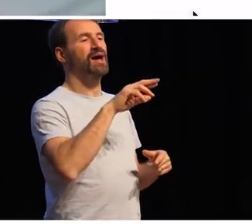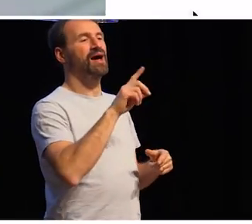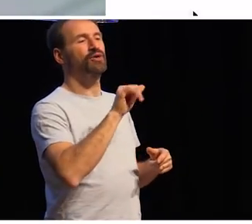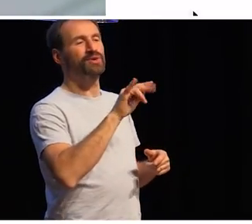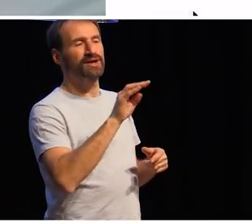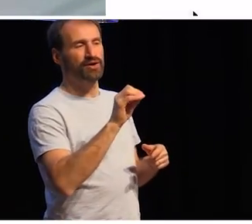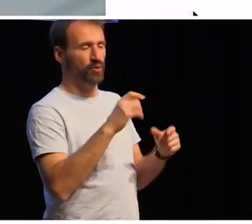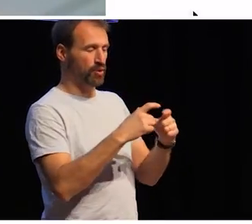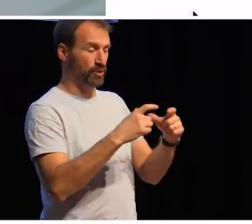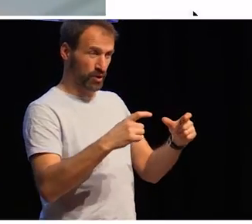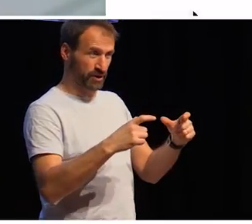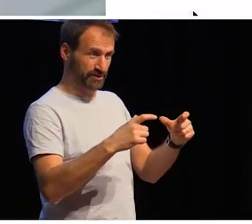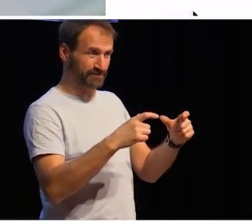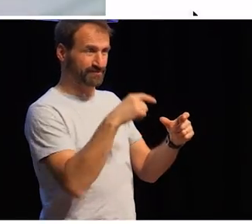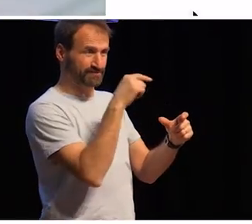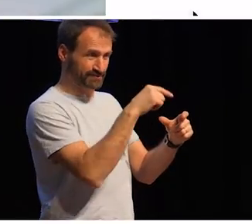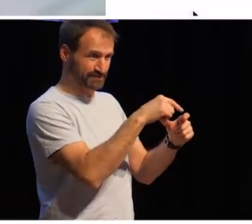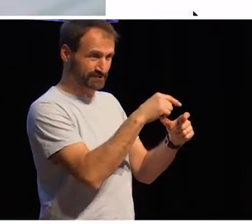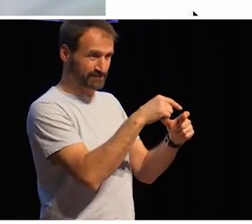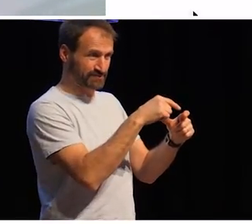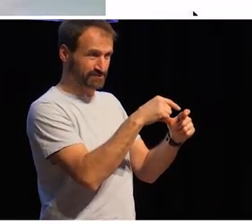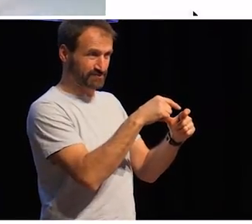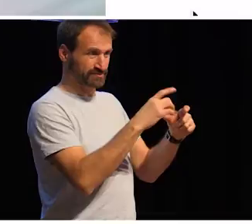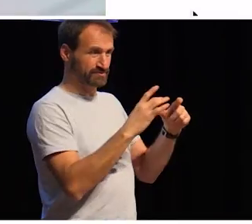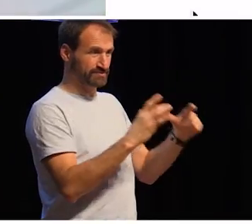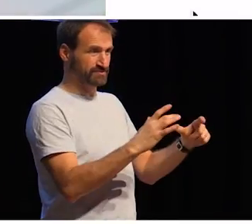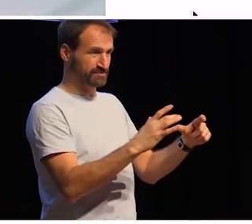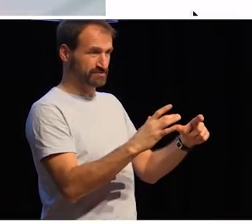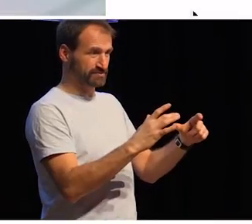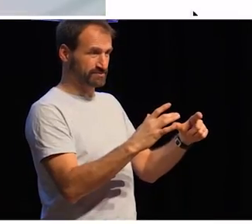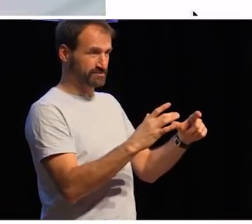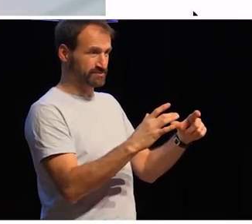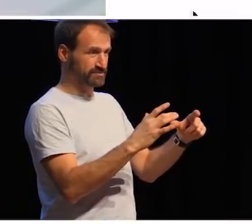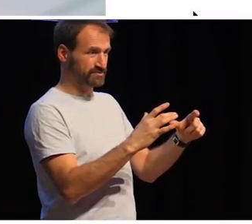Rearrange a little bit, all right, and focus it.